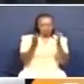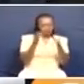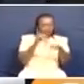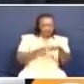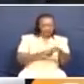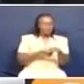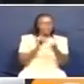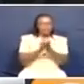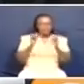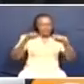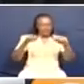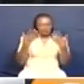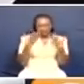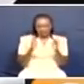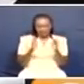admitted.